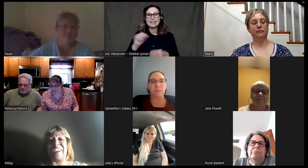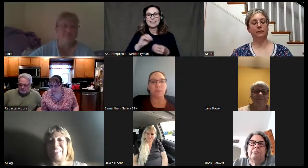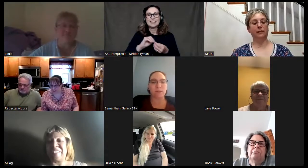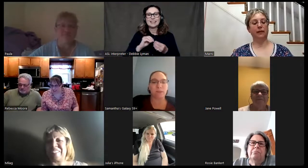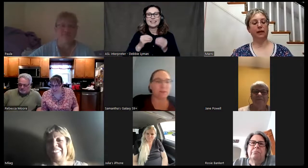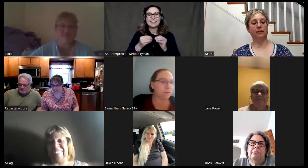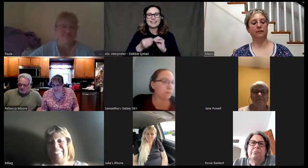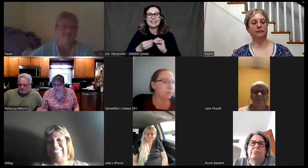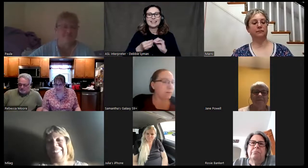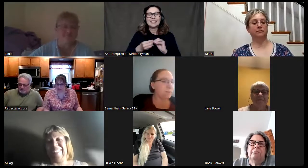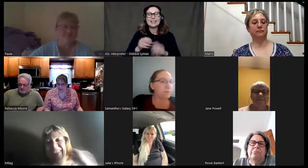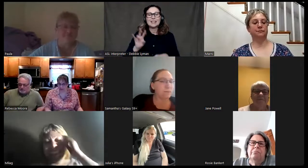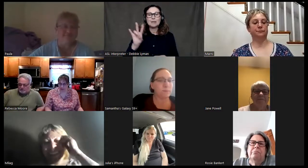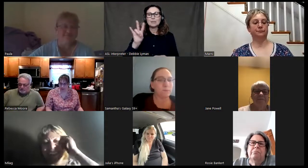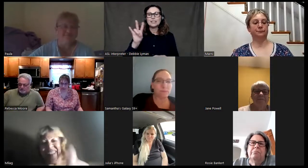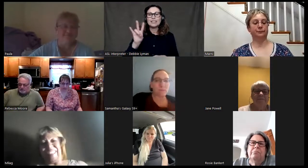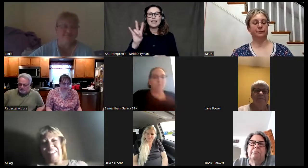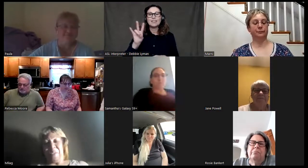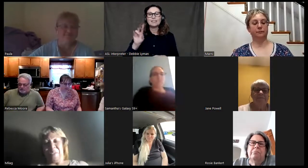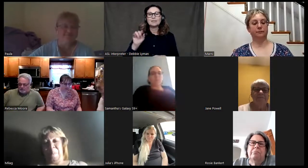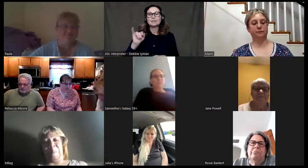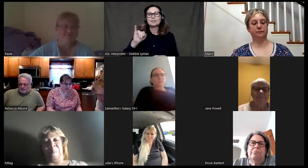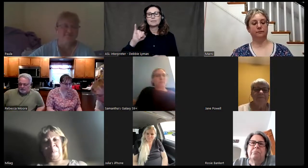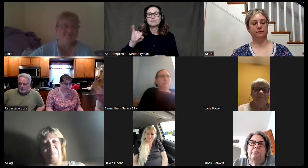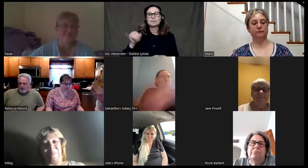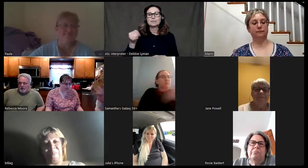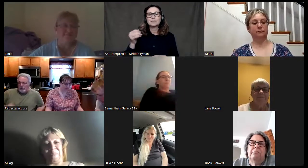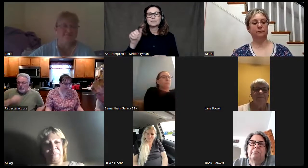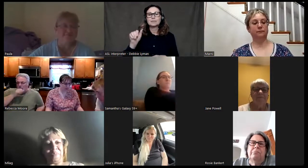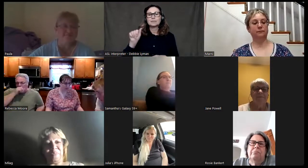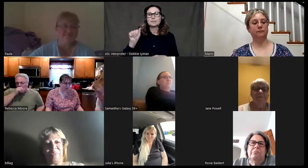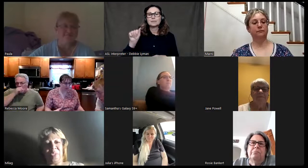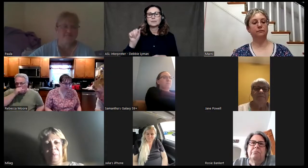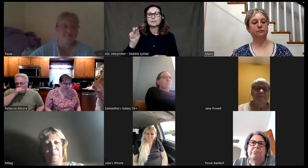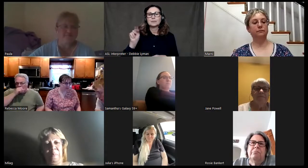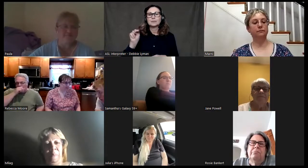Samantha. Number 7.